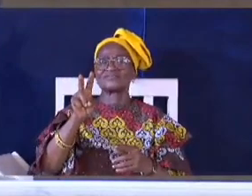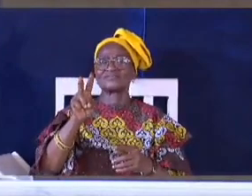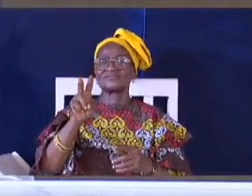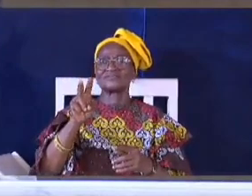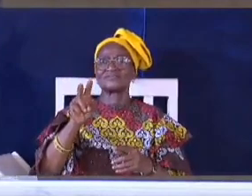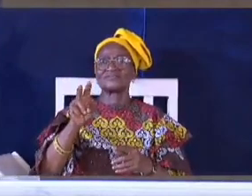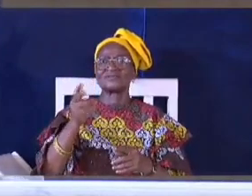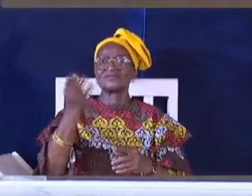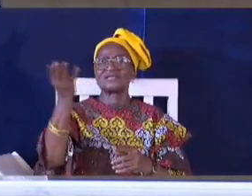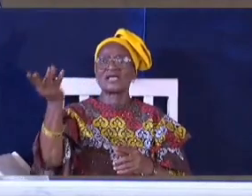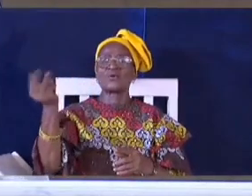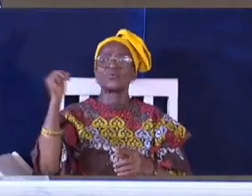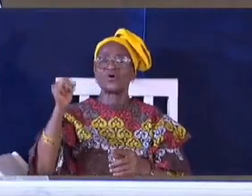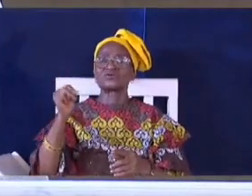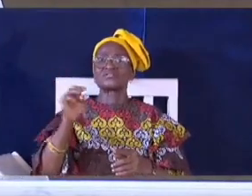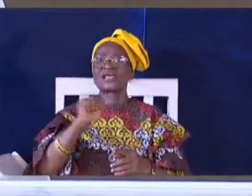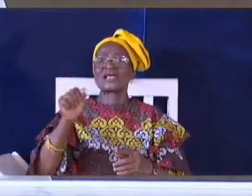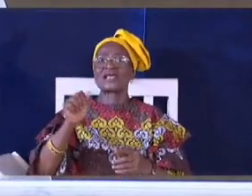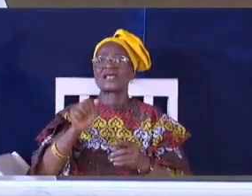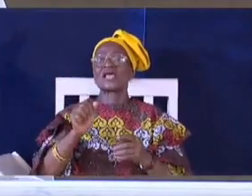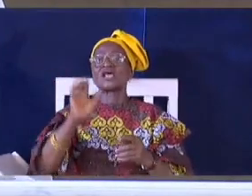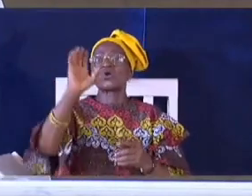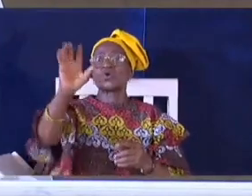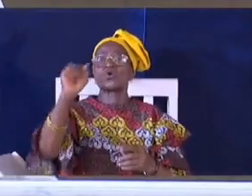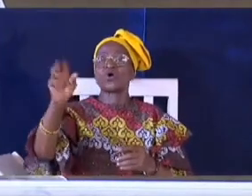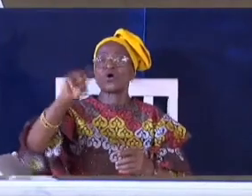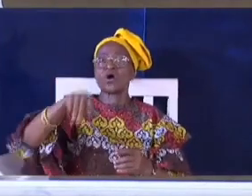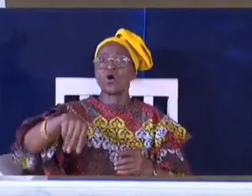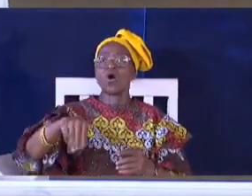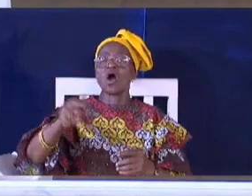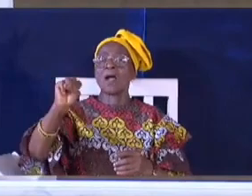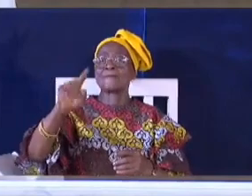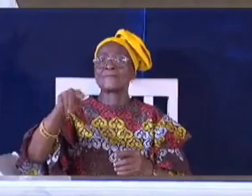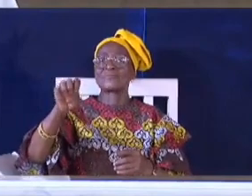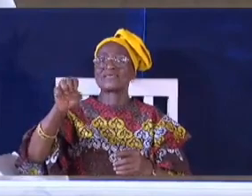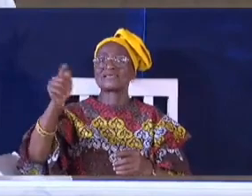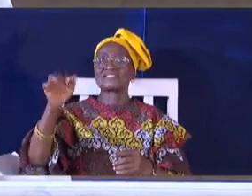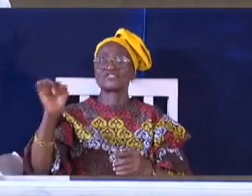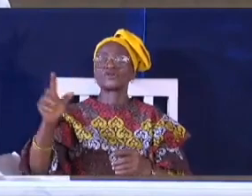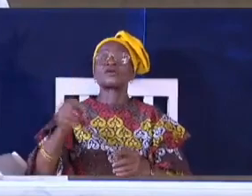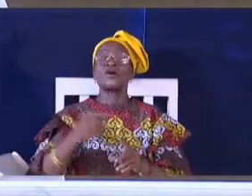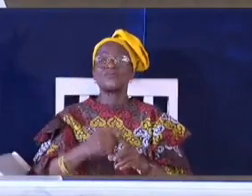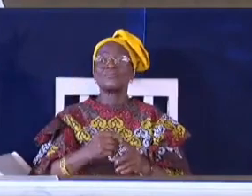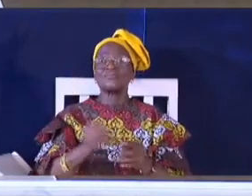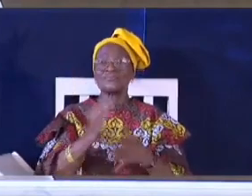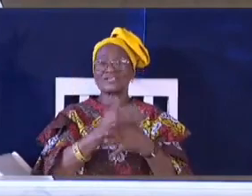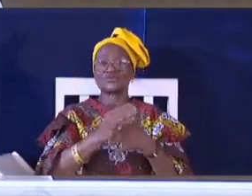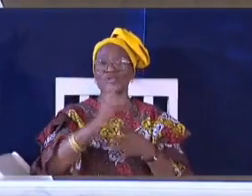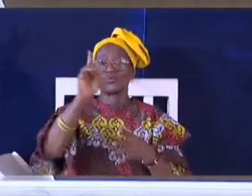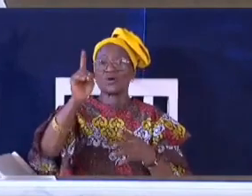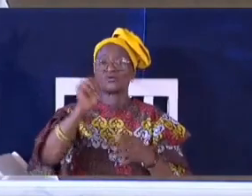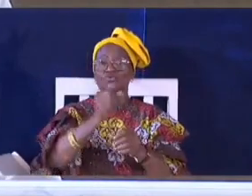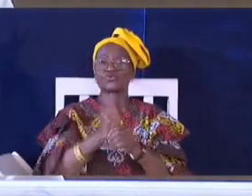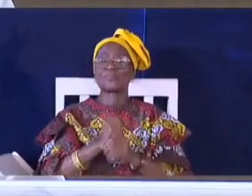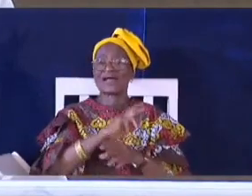there was a competition between one supernatural and the other.